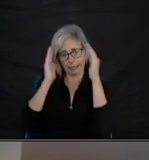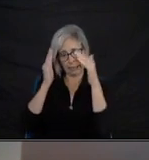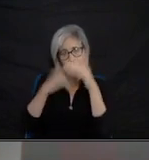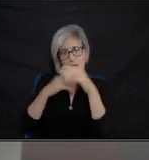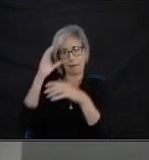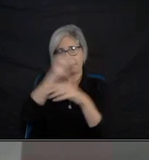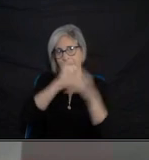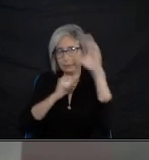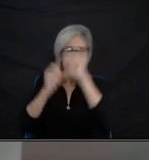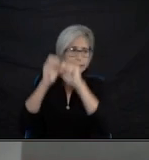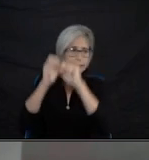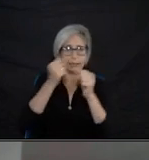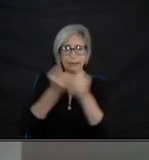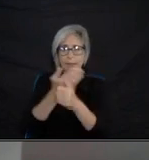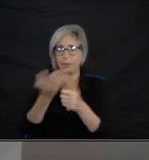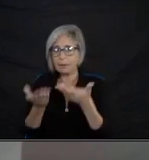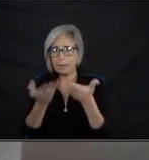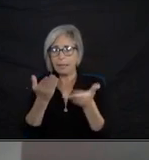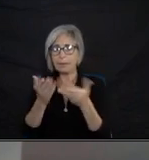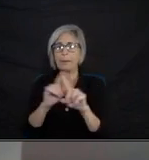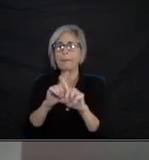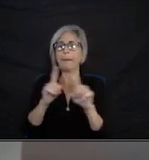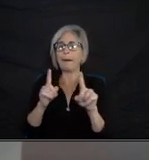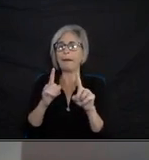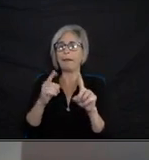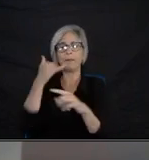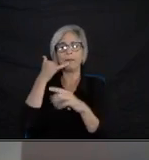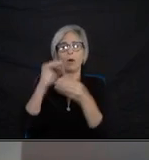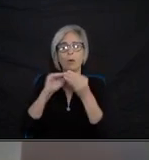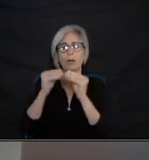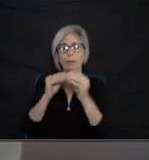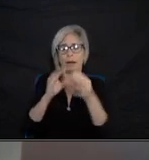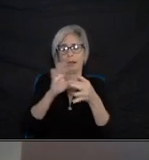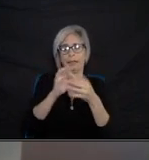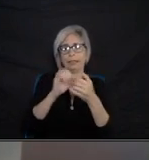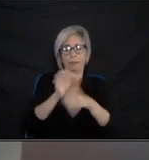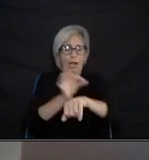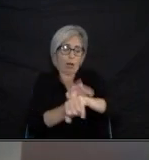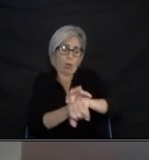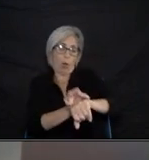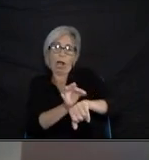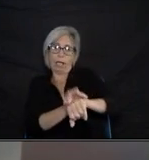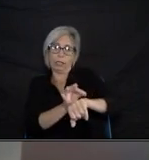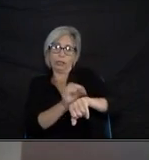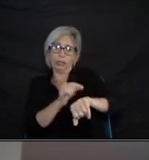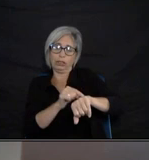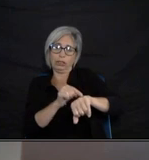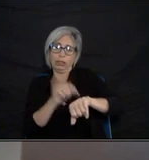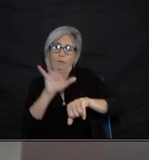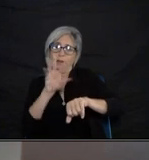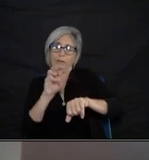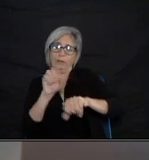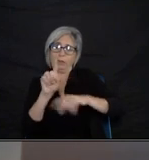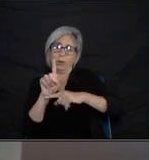missed something. The phone number that is linked to my watch that I can look for is